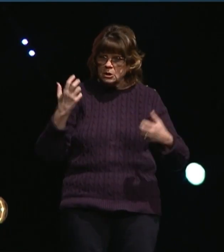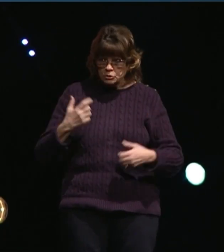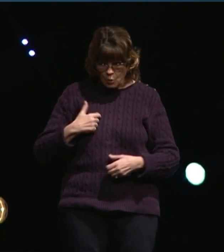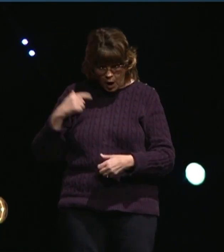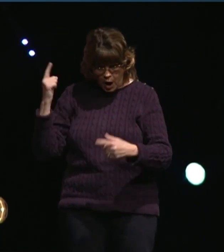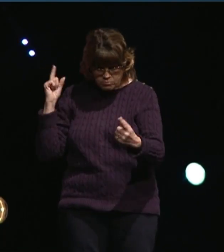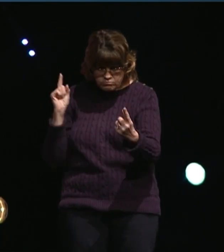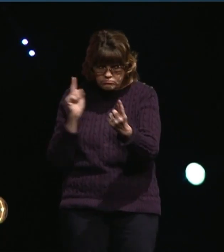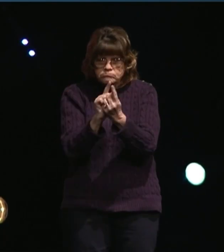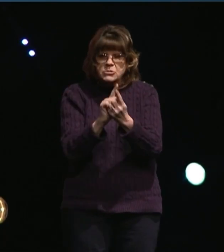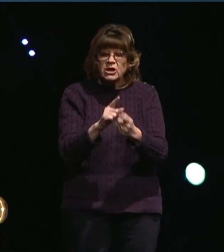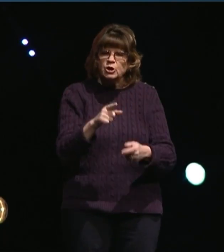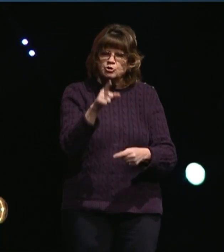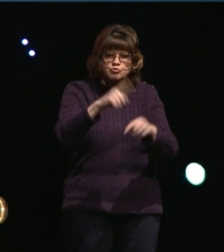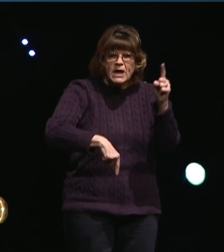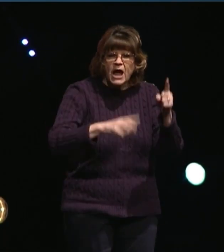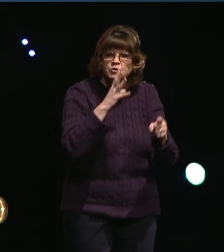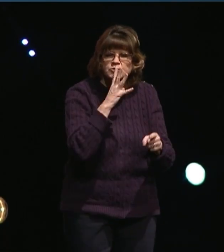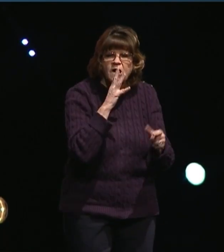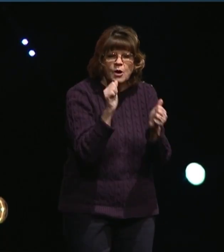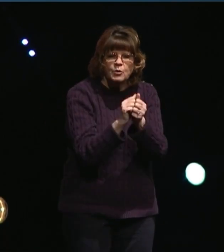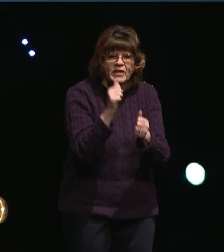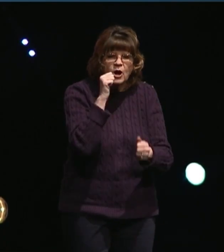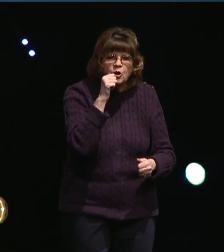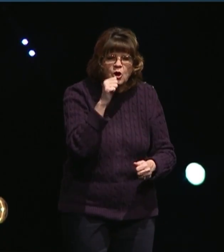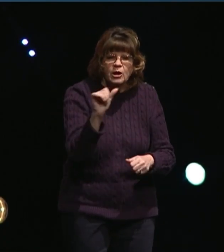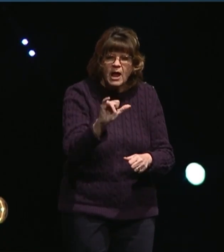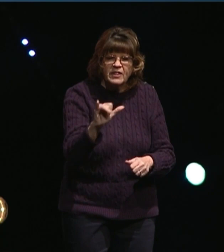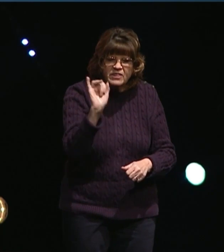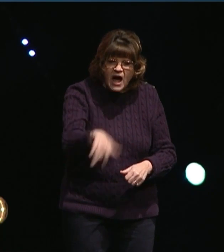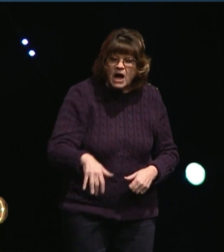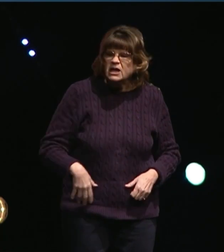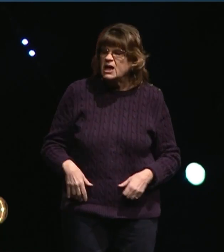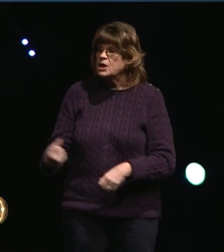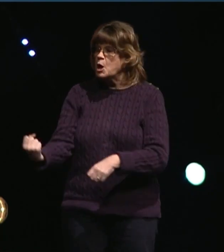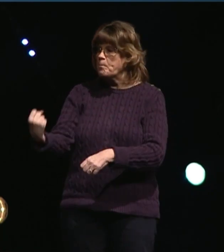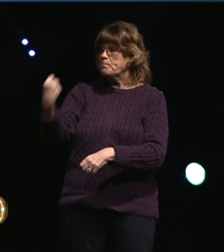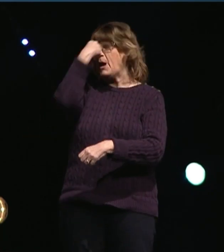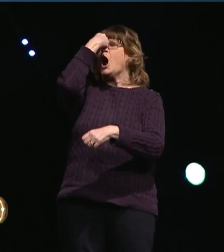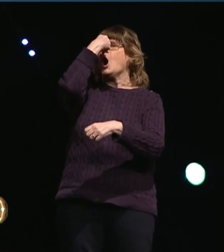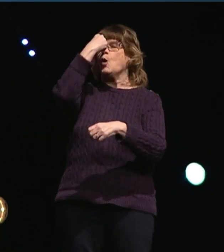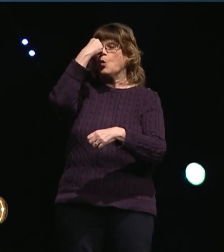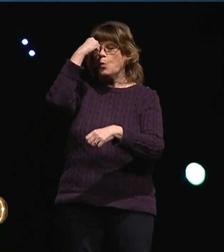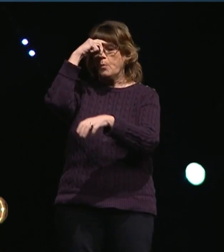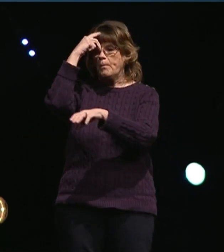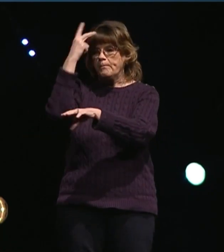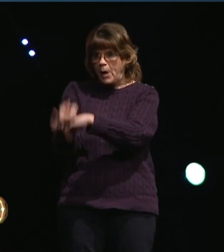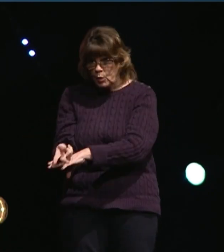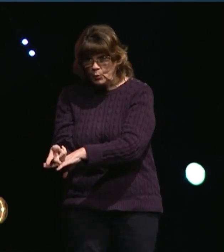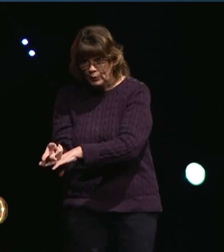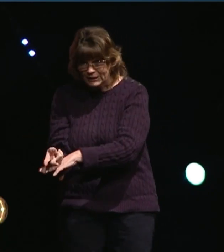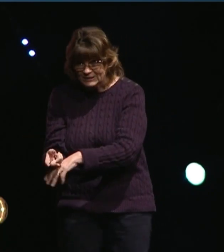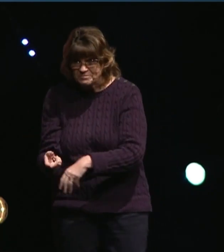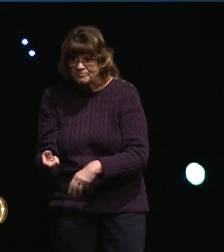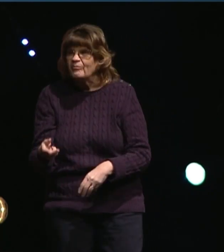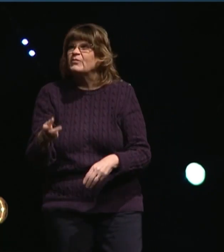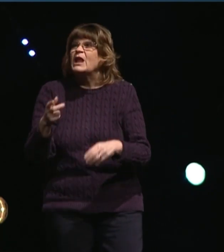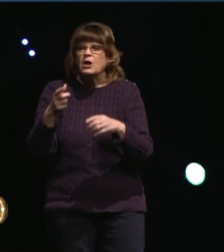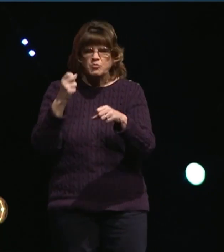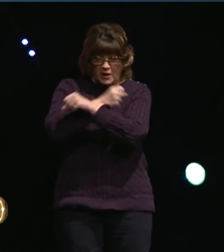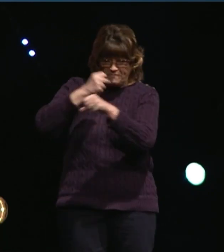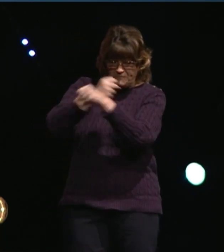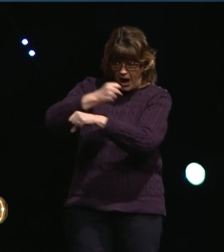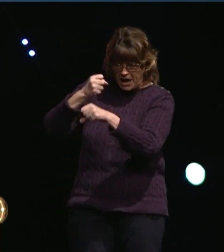over to the guy and I said, you can't talk to her that way. And he went, oh yeah? And he went, boom, hit me right in the nose. And so we got into a